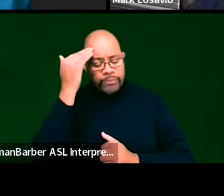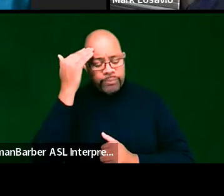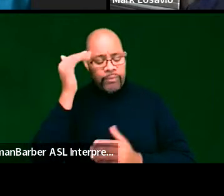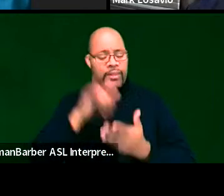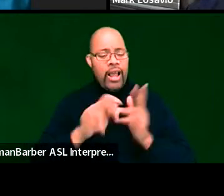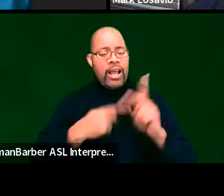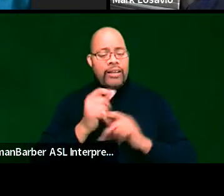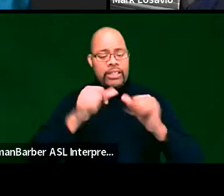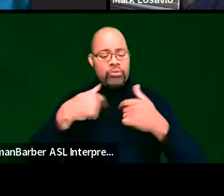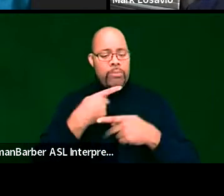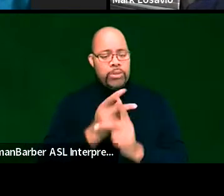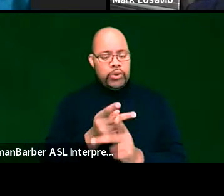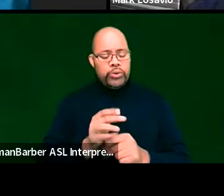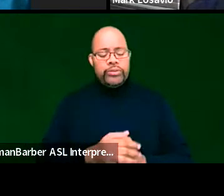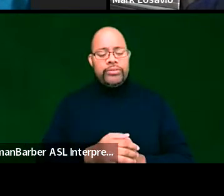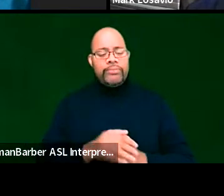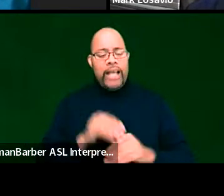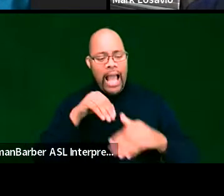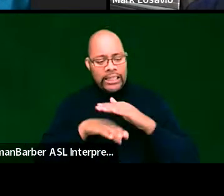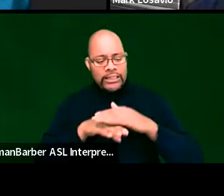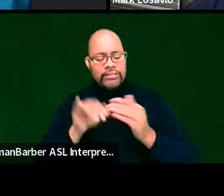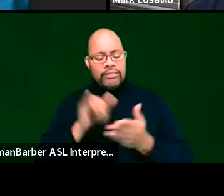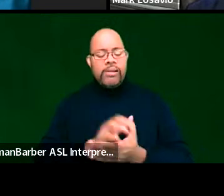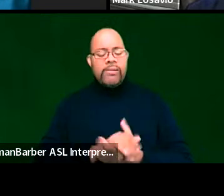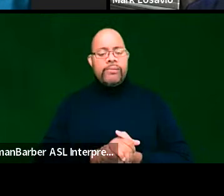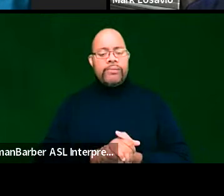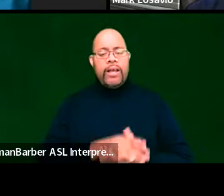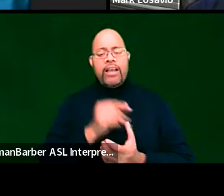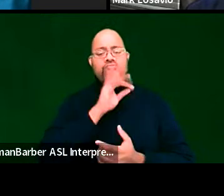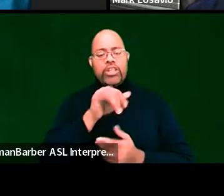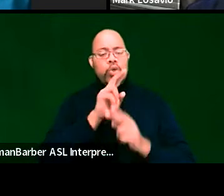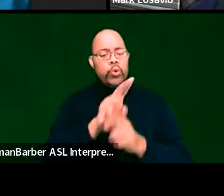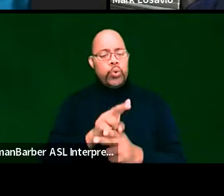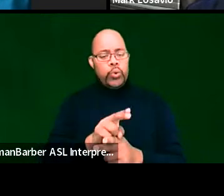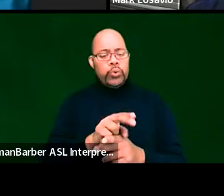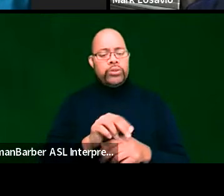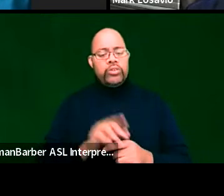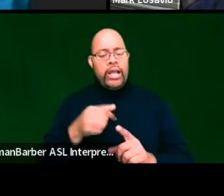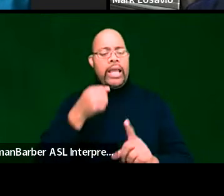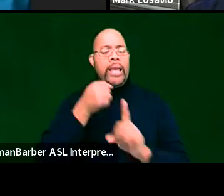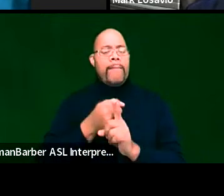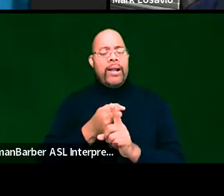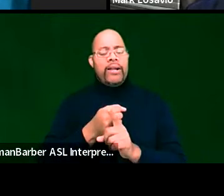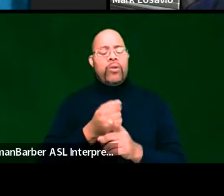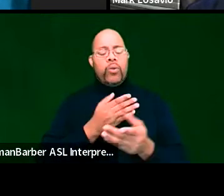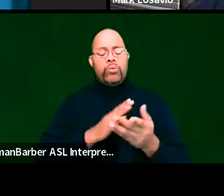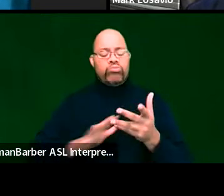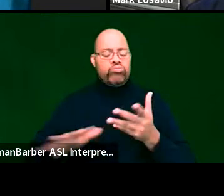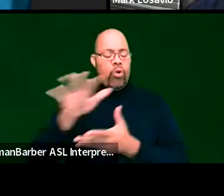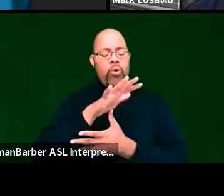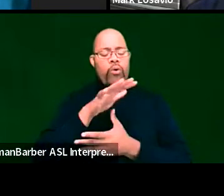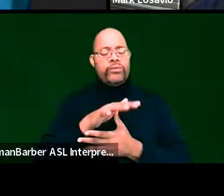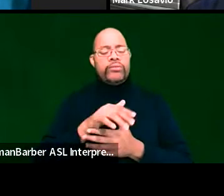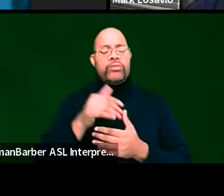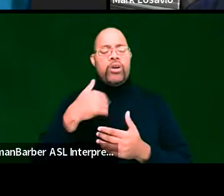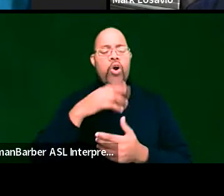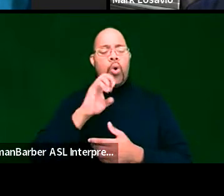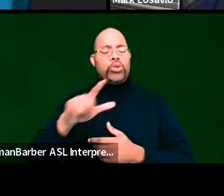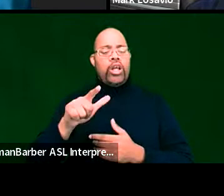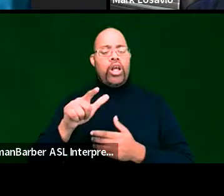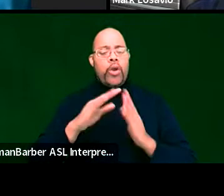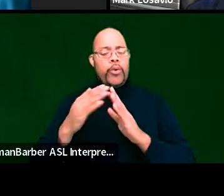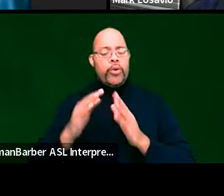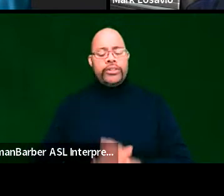type of science we produce. They're accessing it and really using it to be impactful throughout all of our coastal